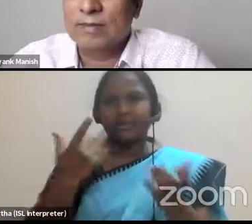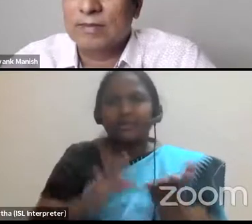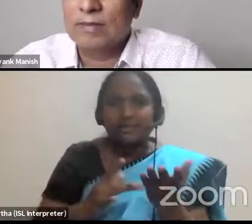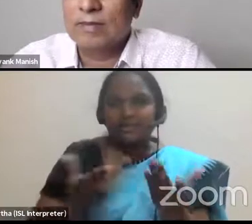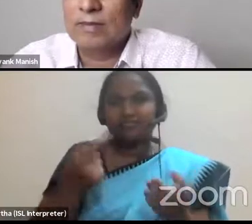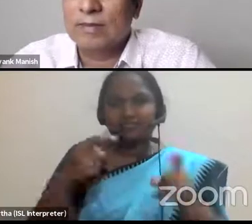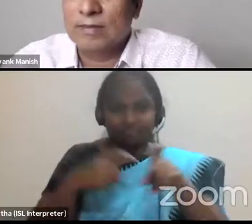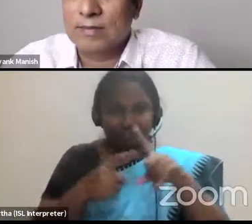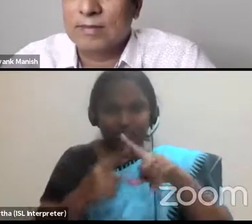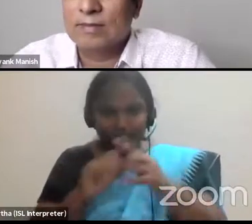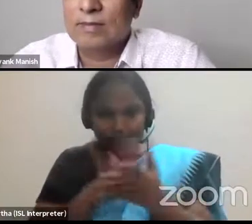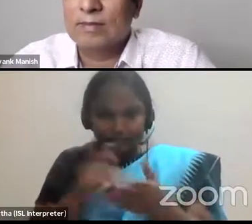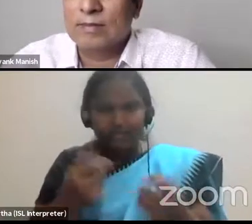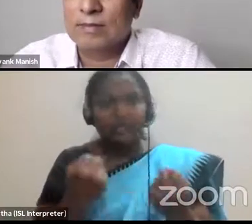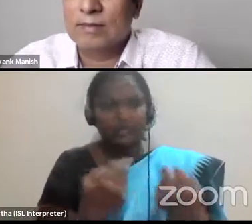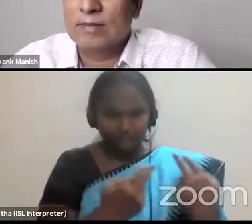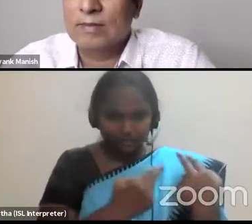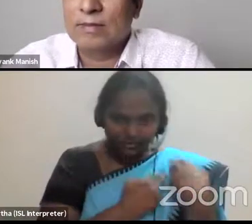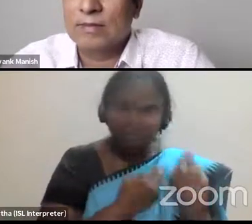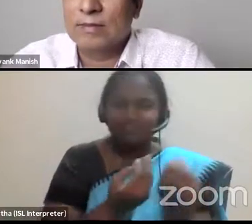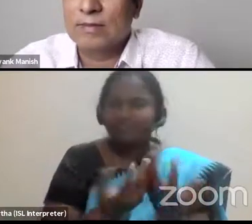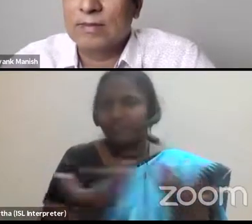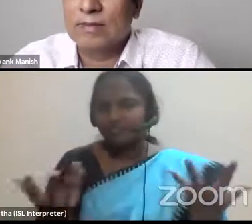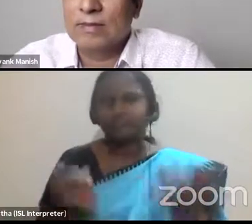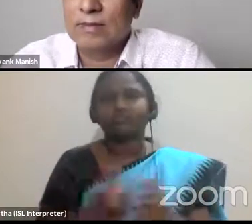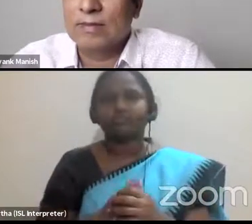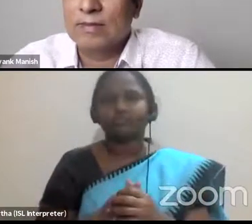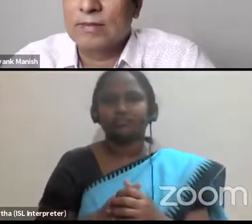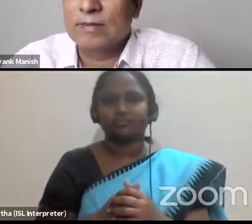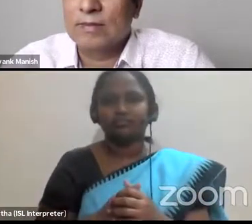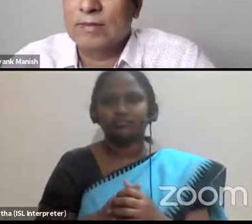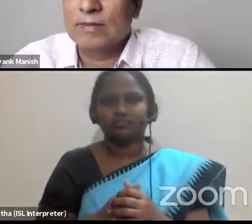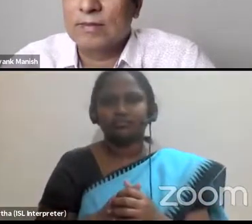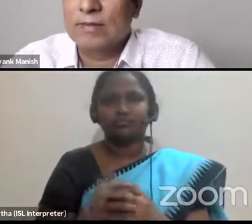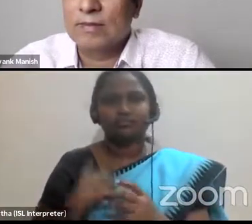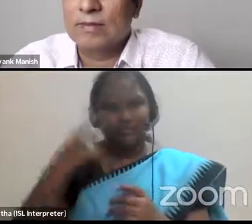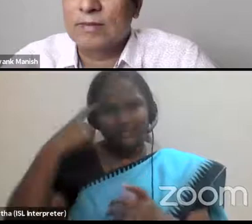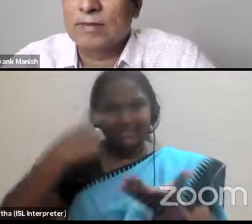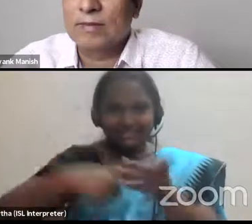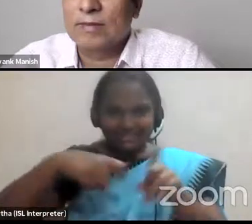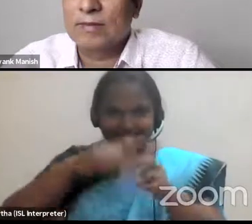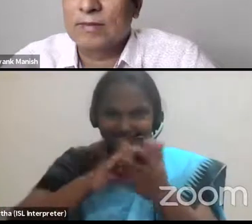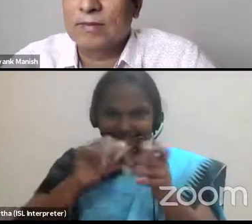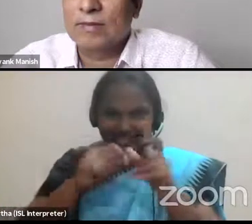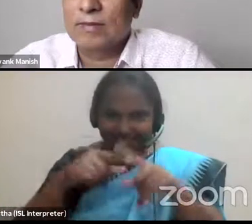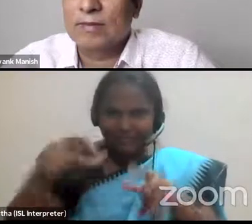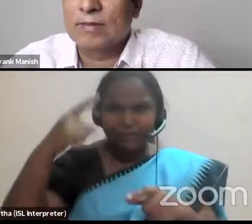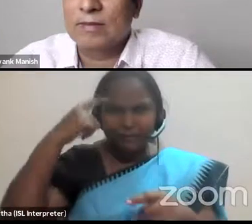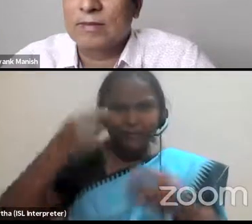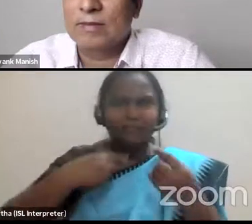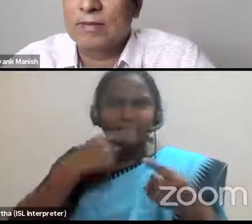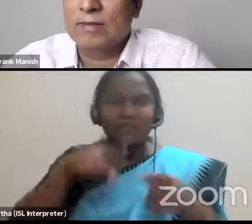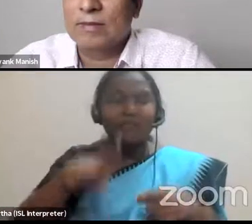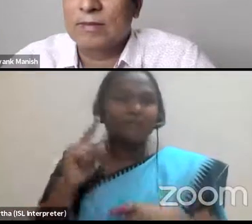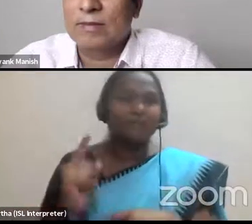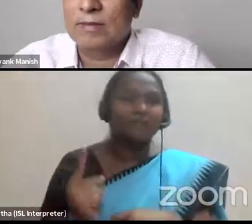AI ethics and responsible AI and other things. So as Rekha mentioned, this is perhaps the